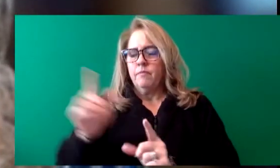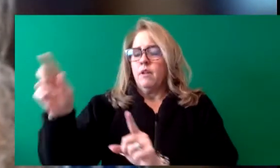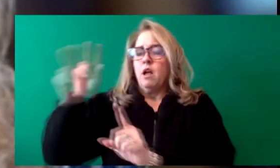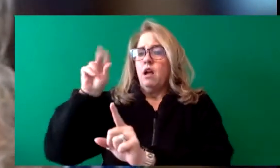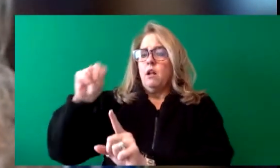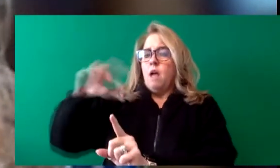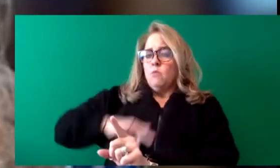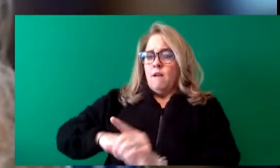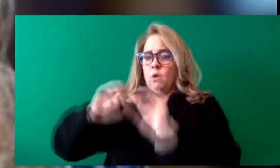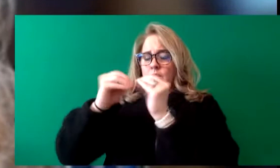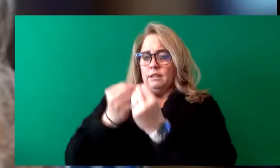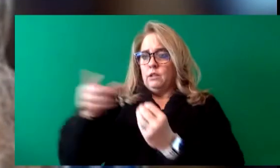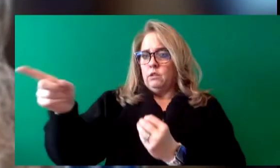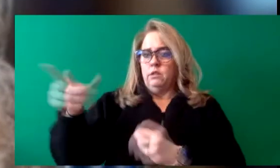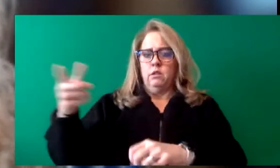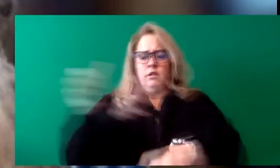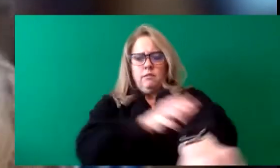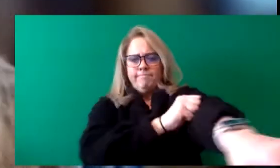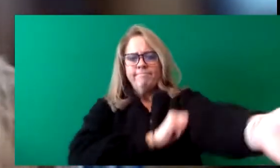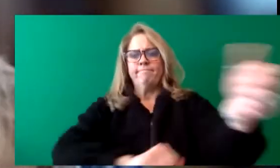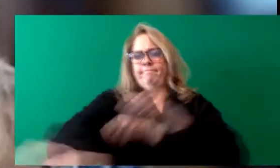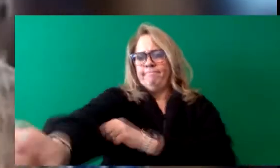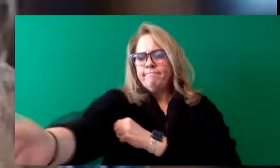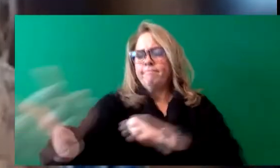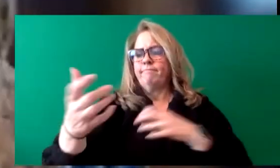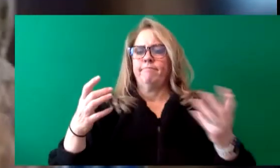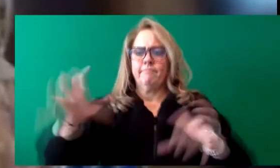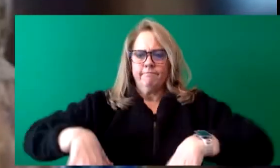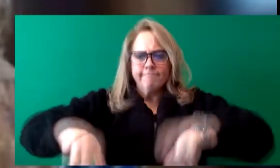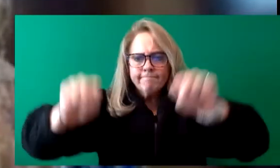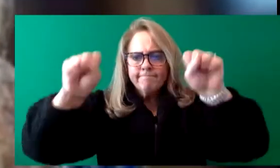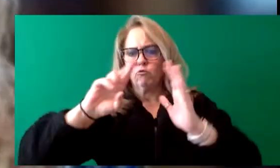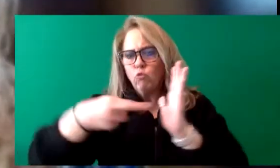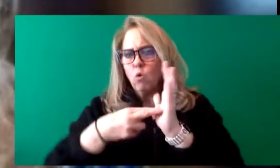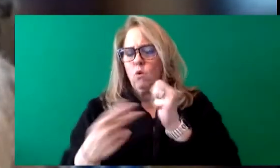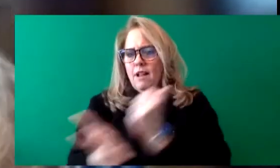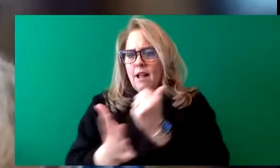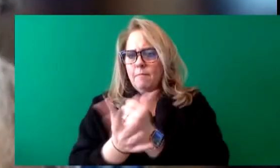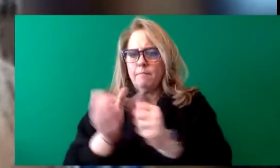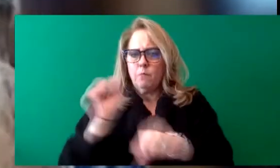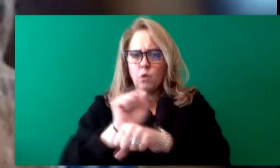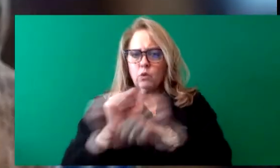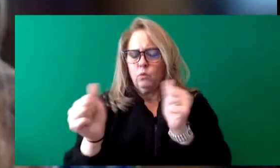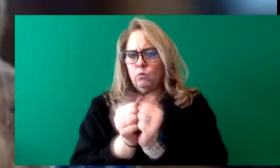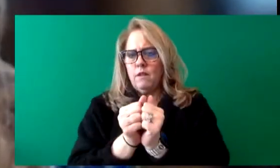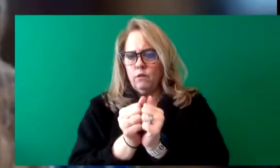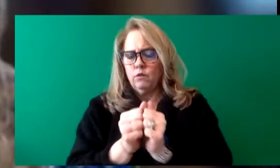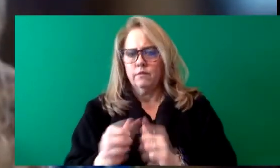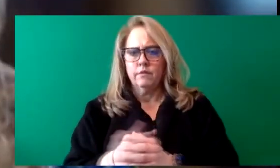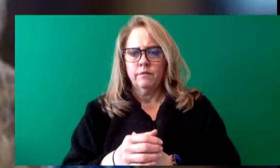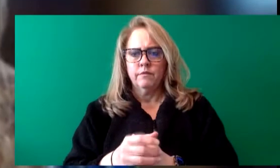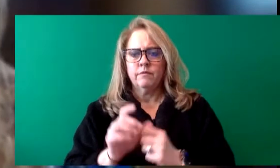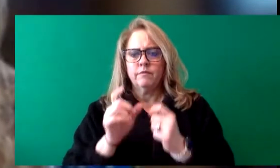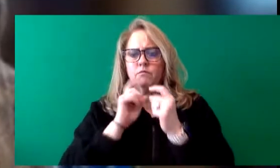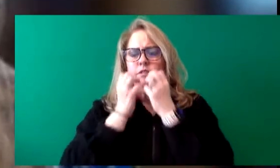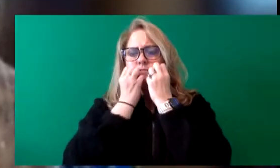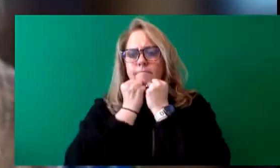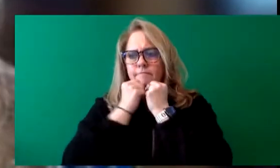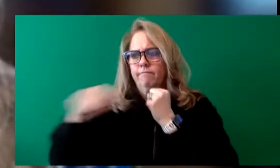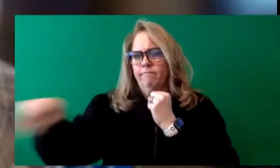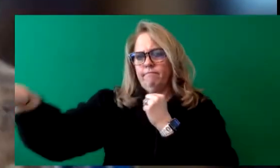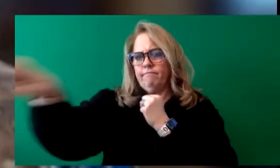major and unexpected way. And I am forever grateful to your entire team for taking care of our